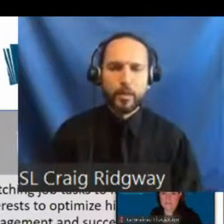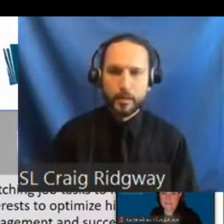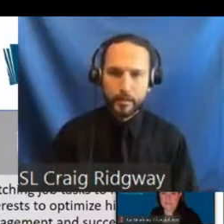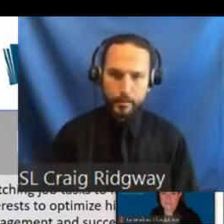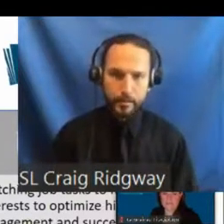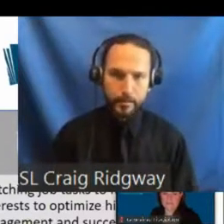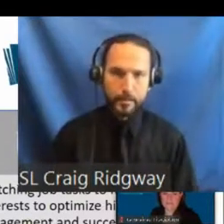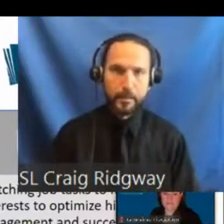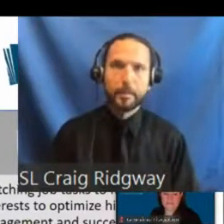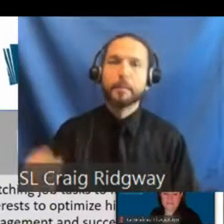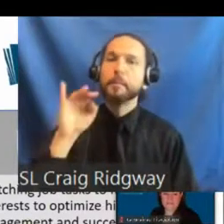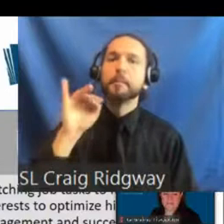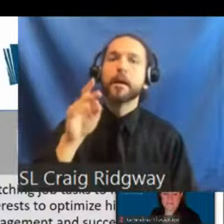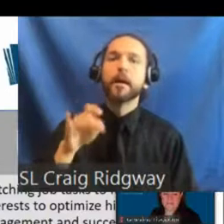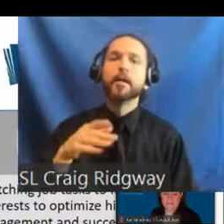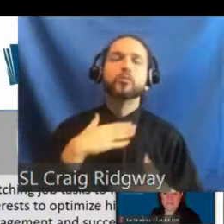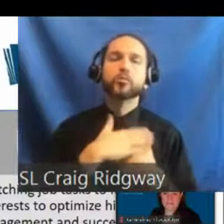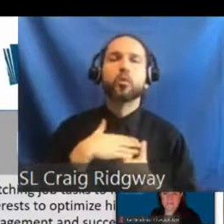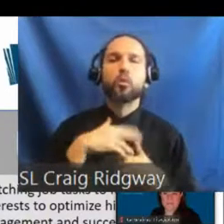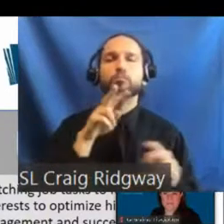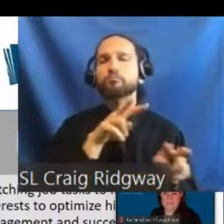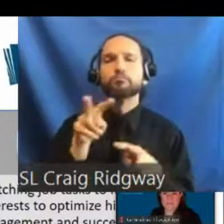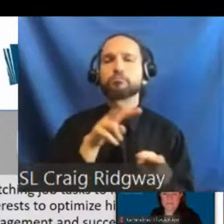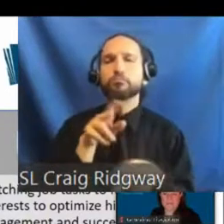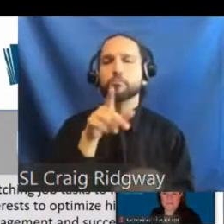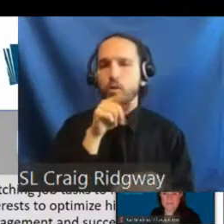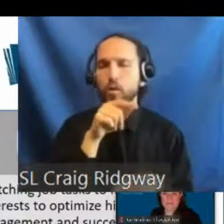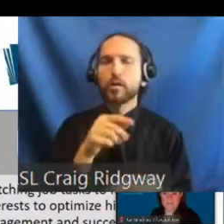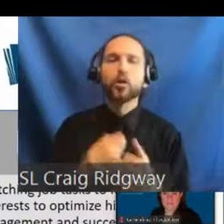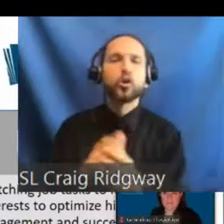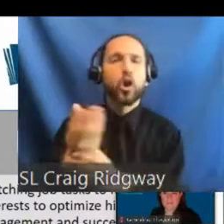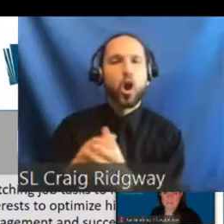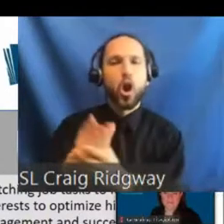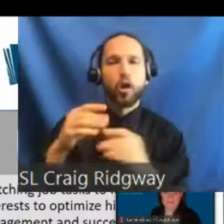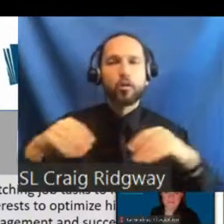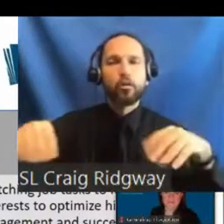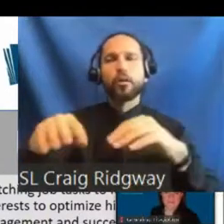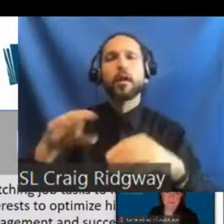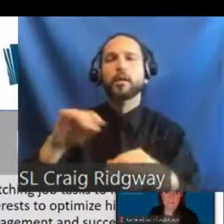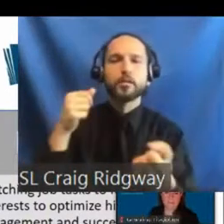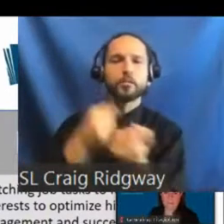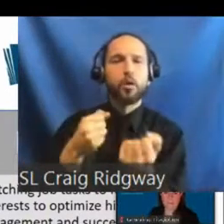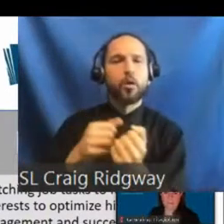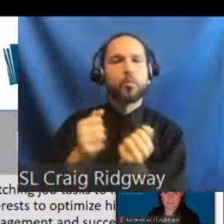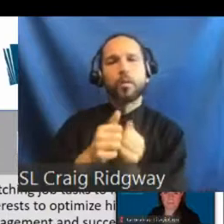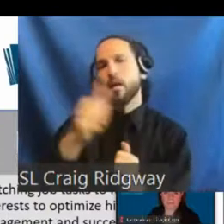that Mike enjoys birdwatching, gardening, and advocating for others who have